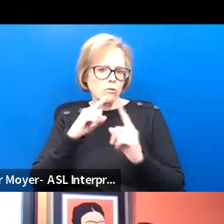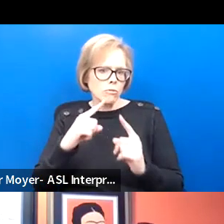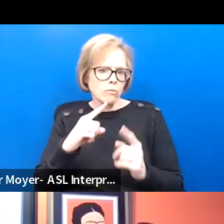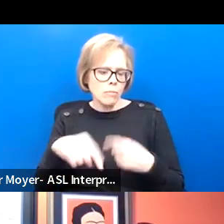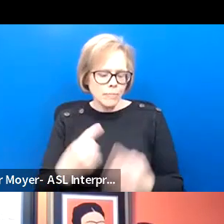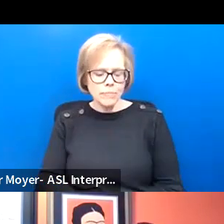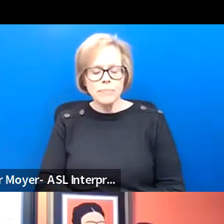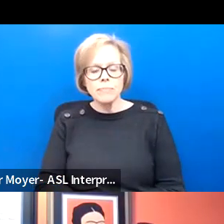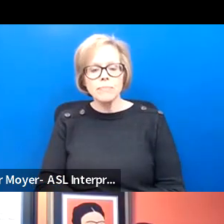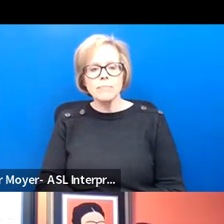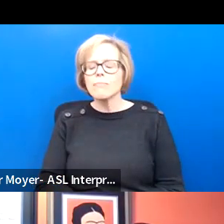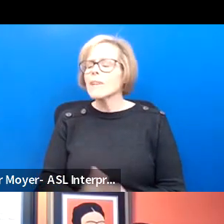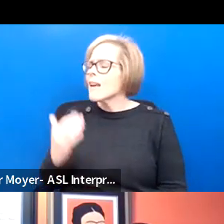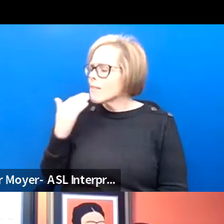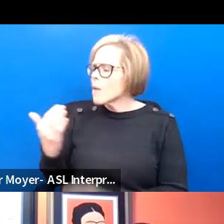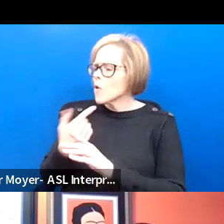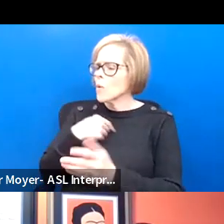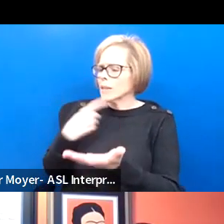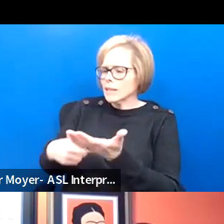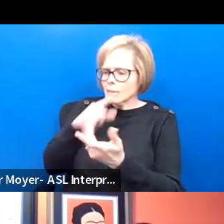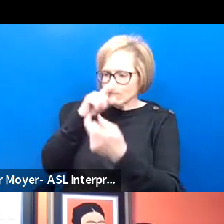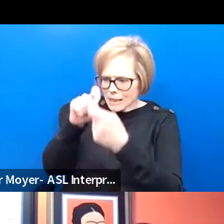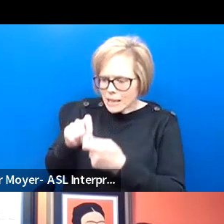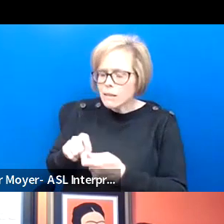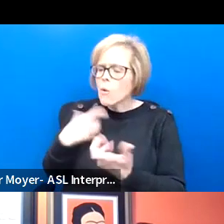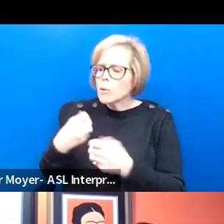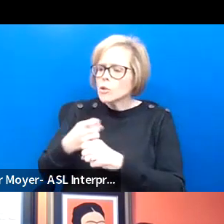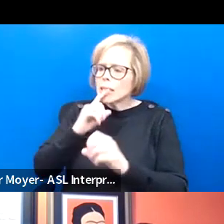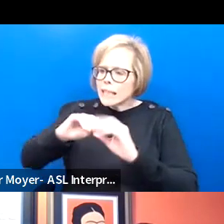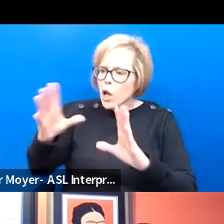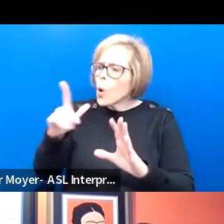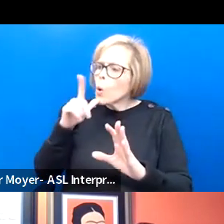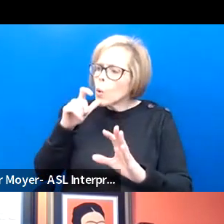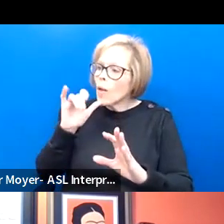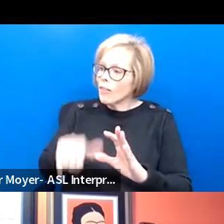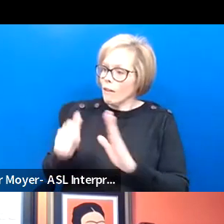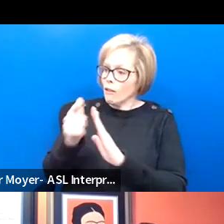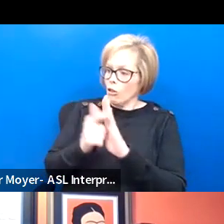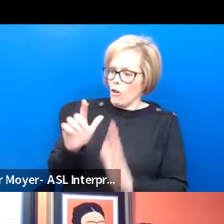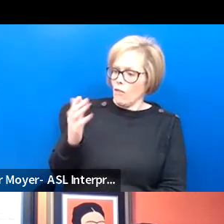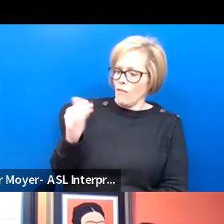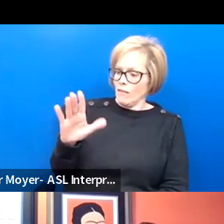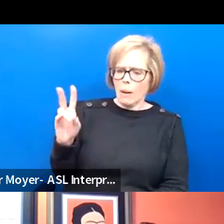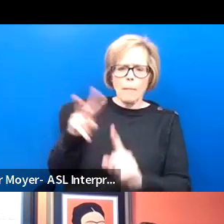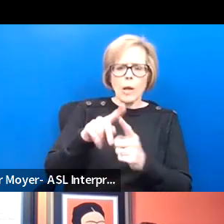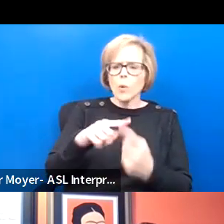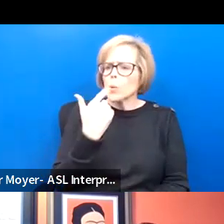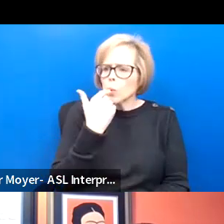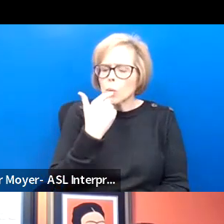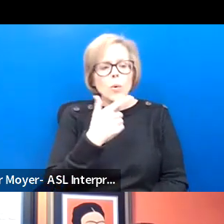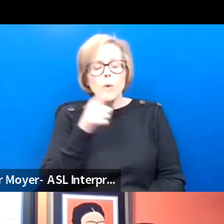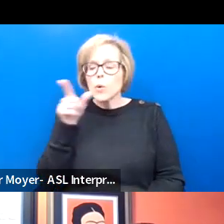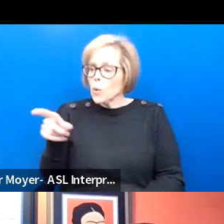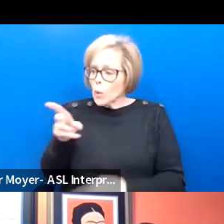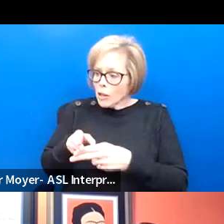Thanks. And before we get into those specifics, I want to make sure we're clear on who this applies to. We mentioned people that receive